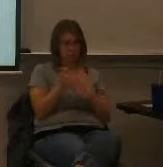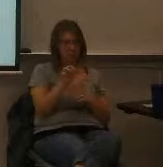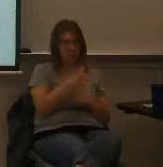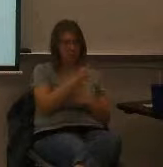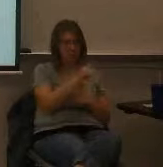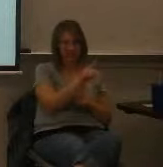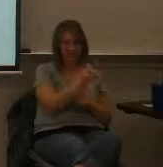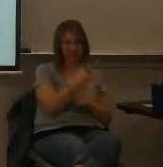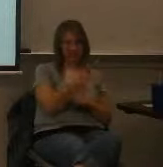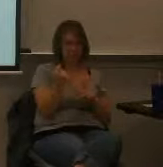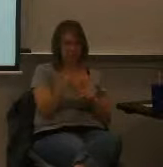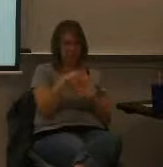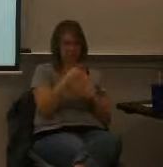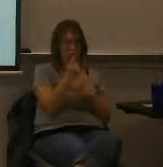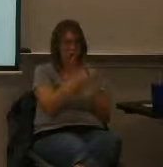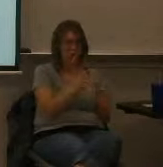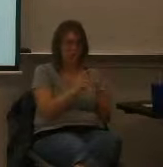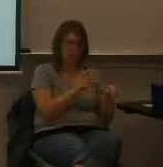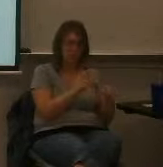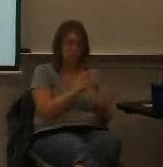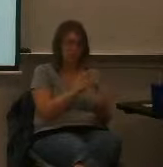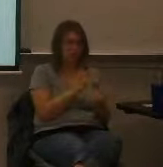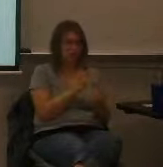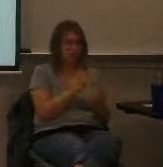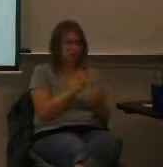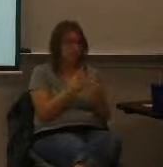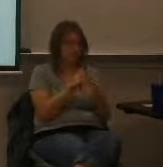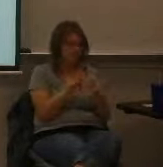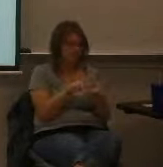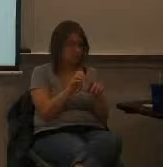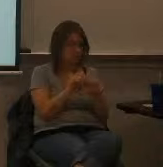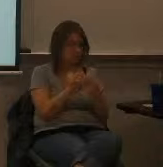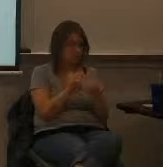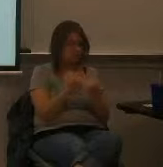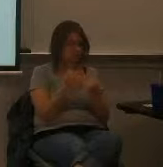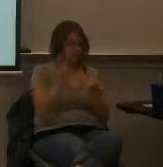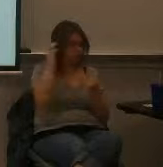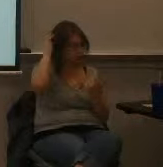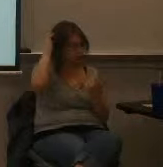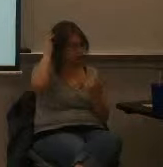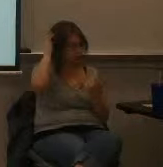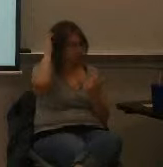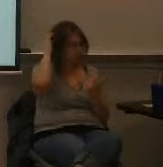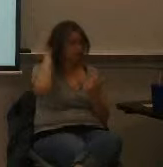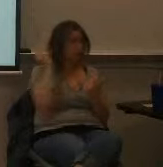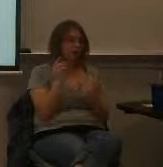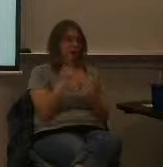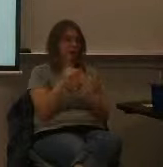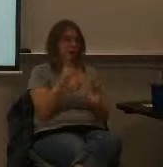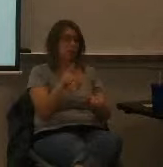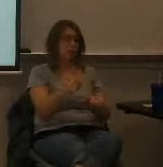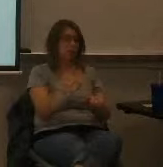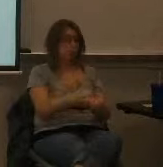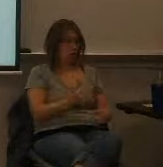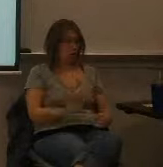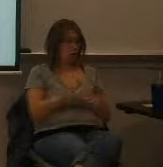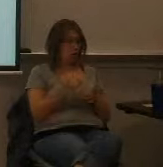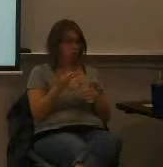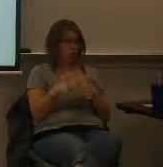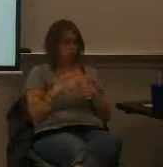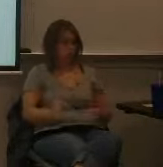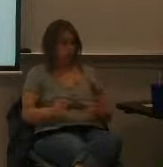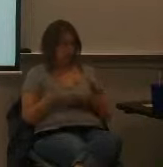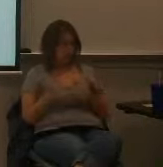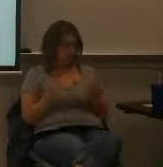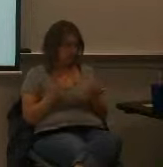lake that sort of has them all in one place? Are primary producers dominant long-lived, or are they short-lived that turn over real quickly? All these